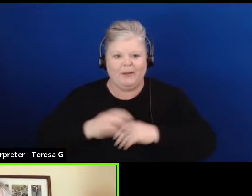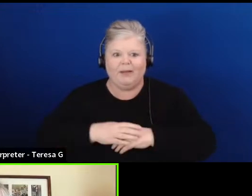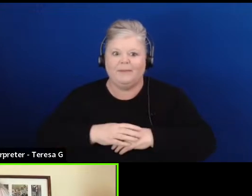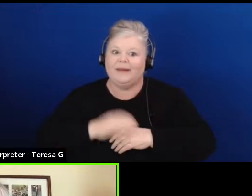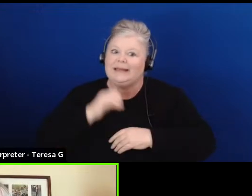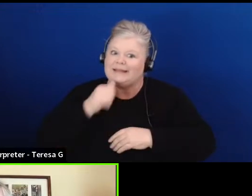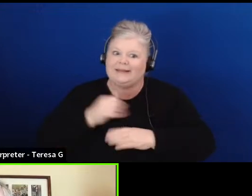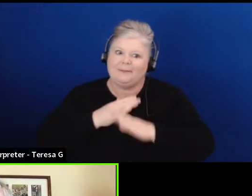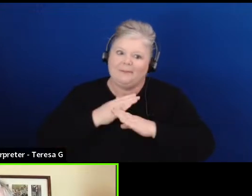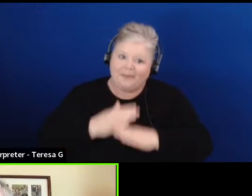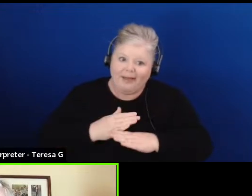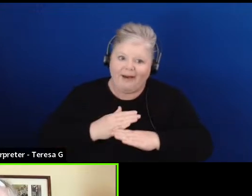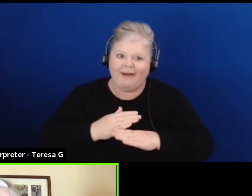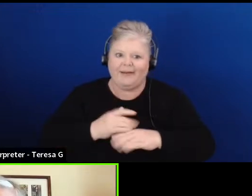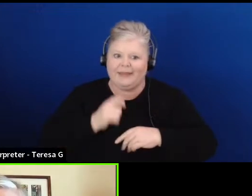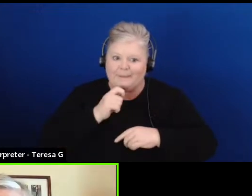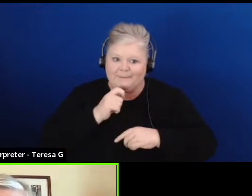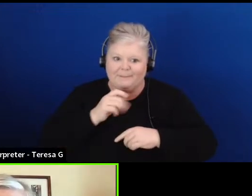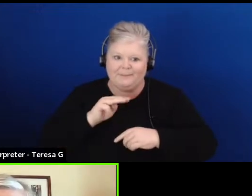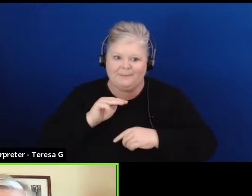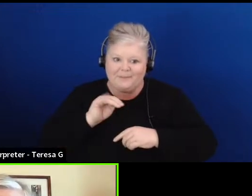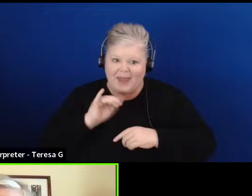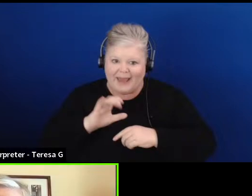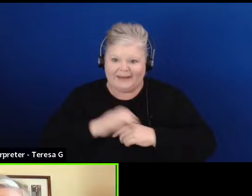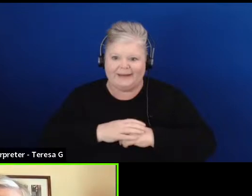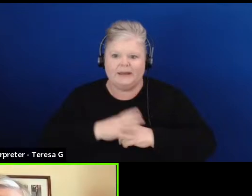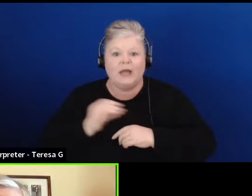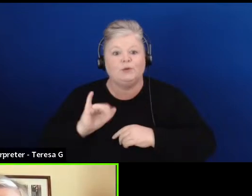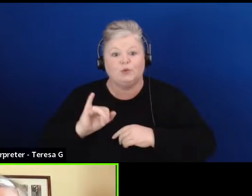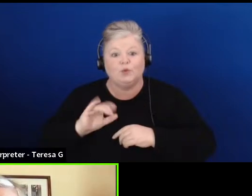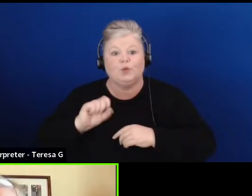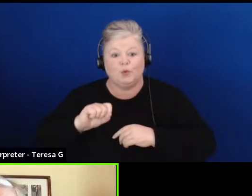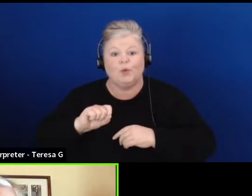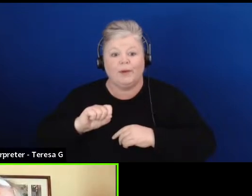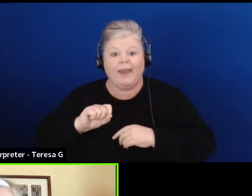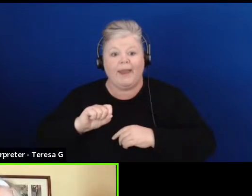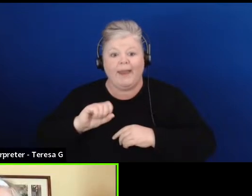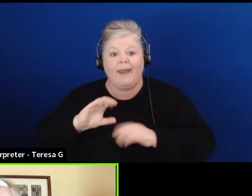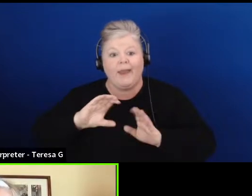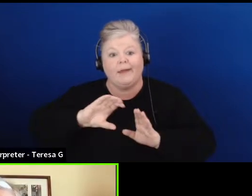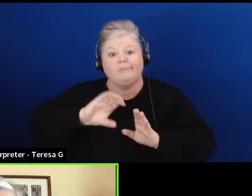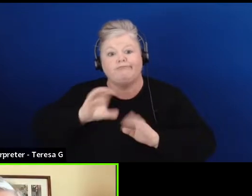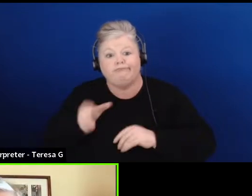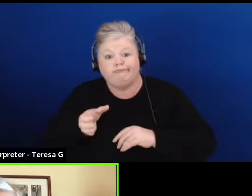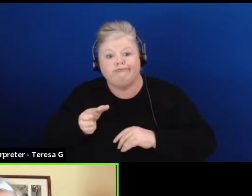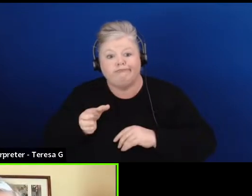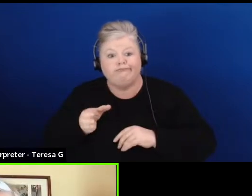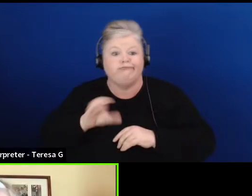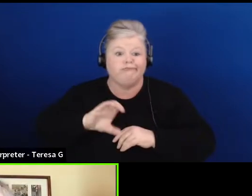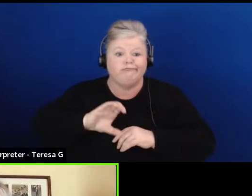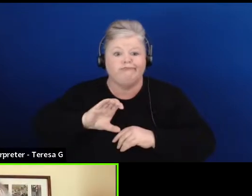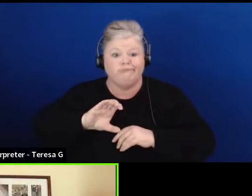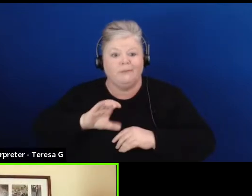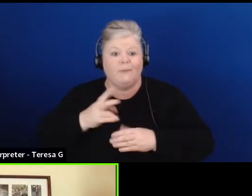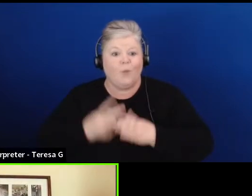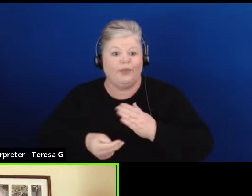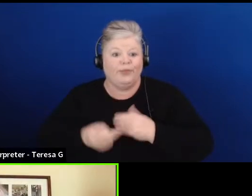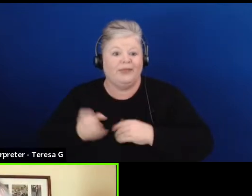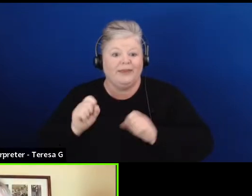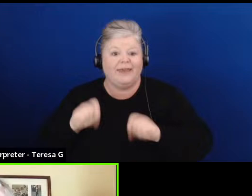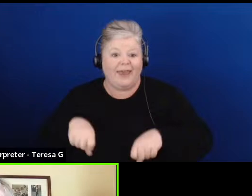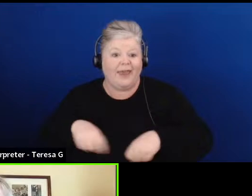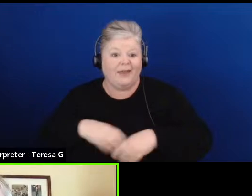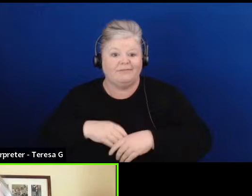microphones, and you can also put the phone you know, horizontally and vertically. So that's my